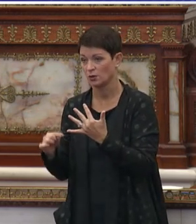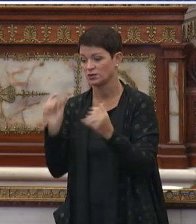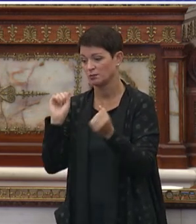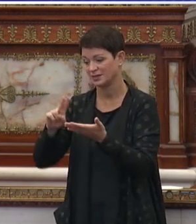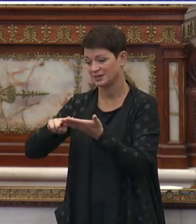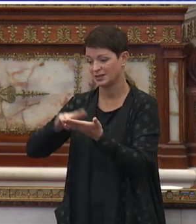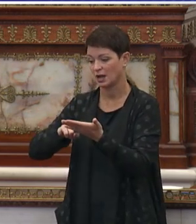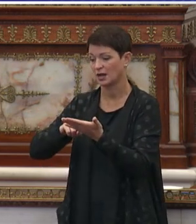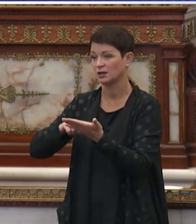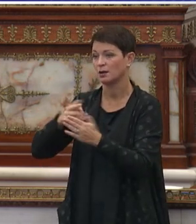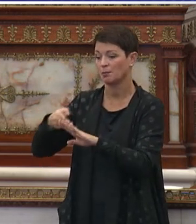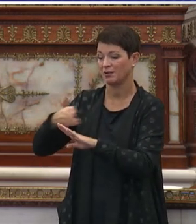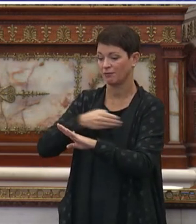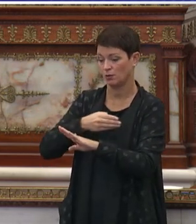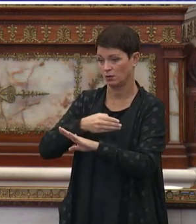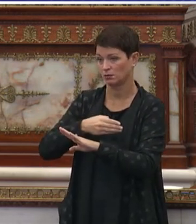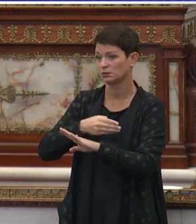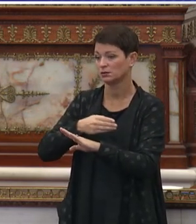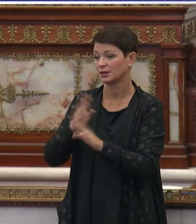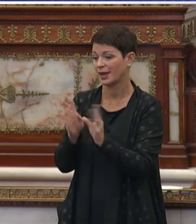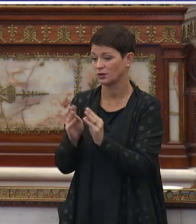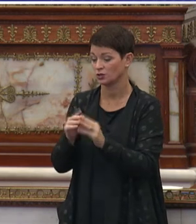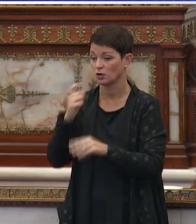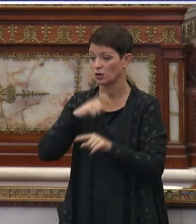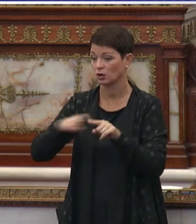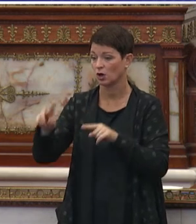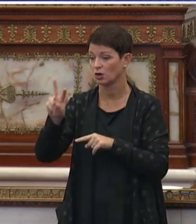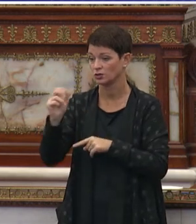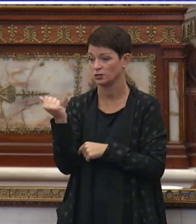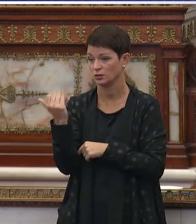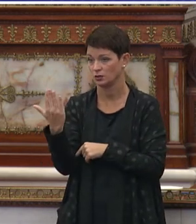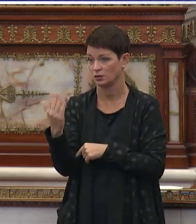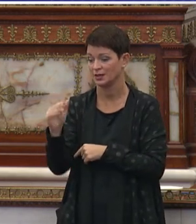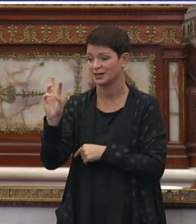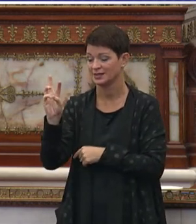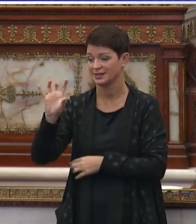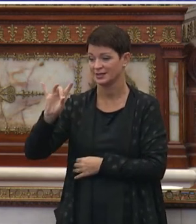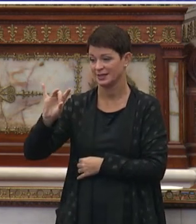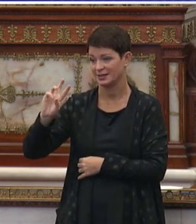must sign up in order to testify. You must call